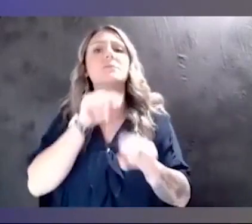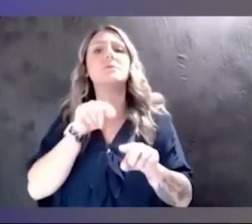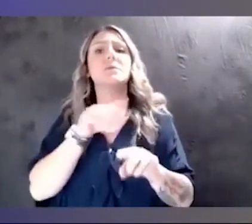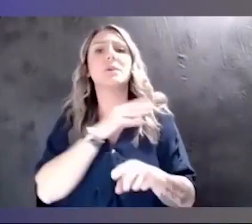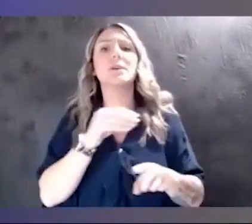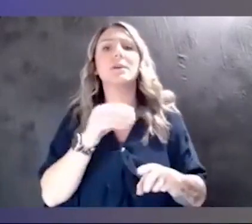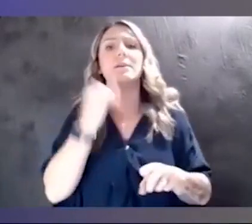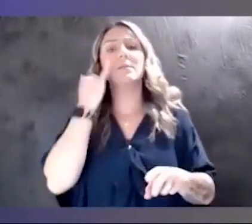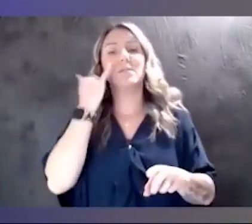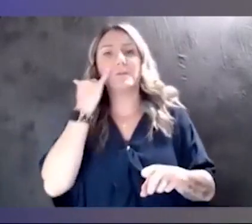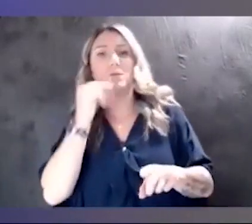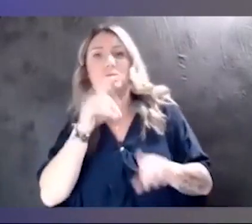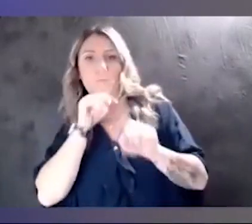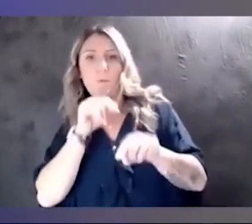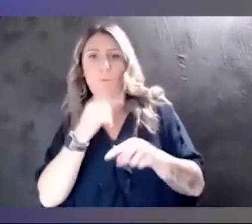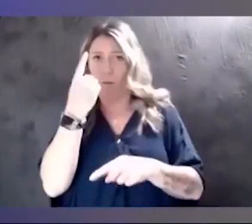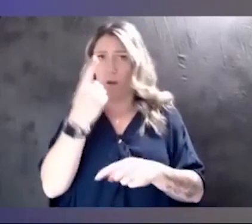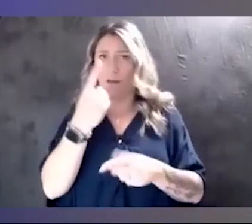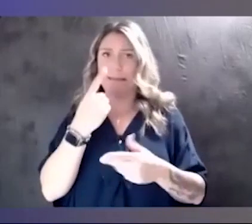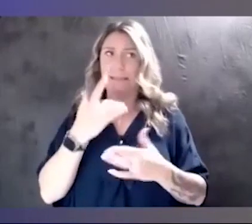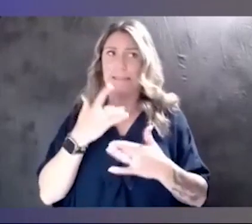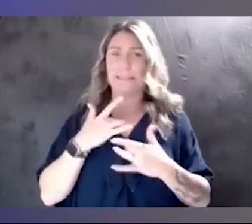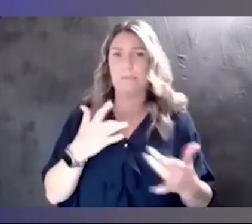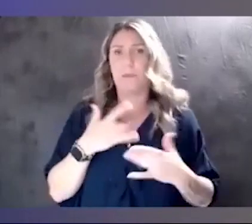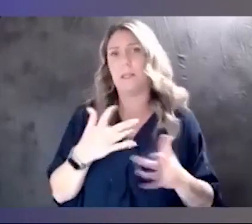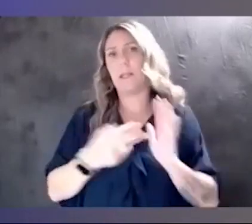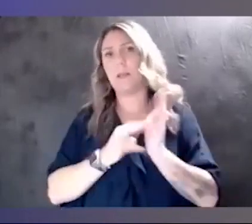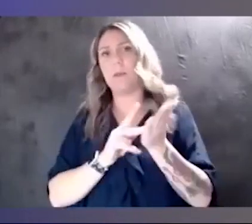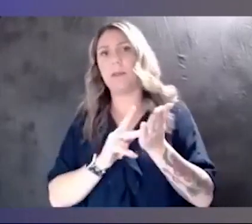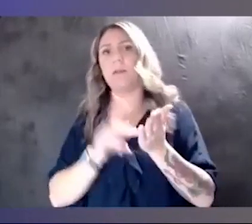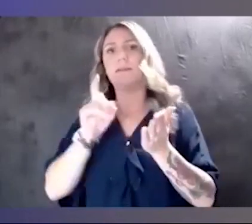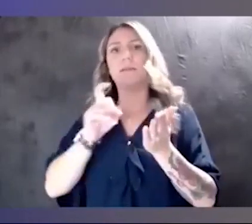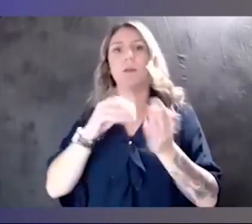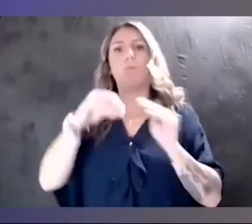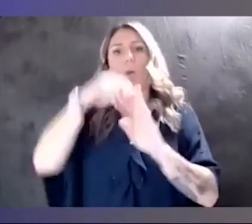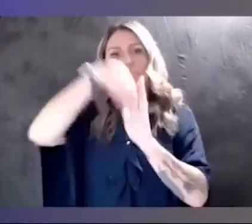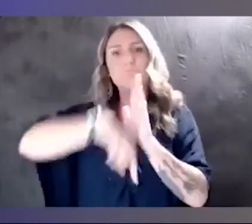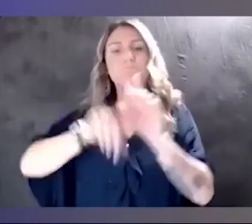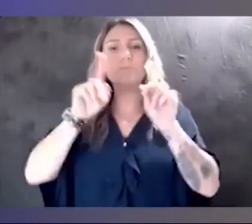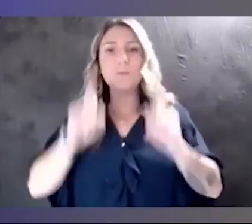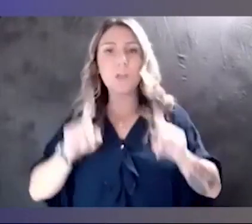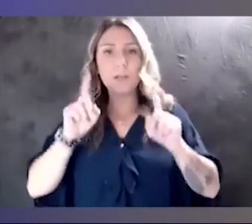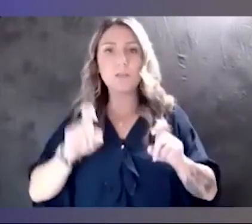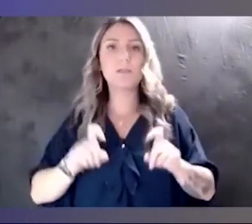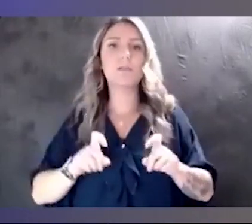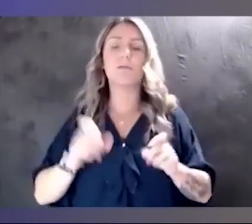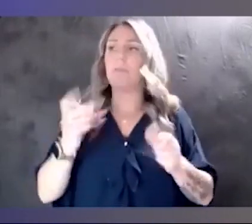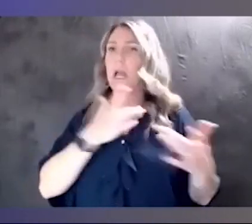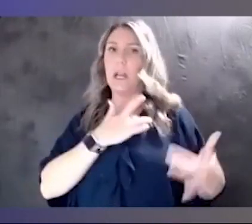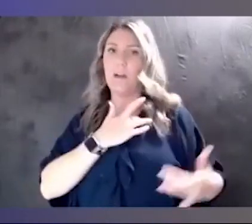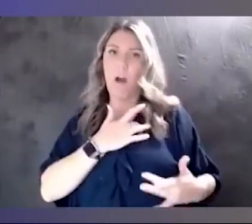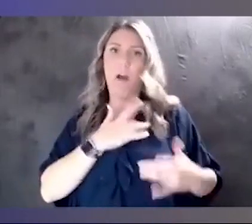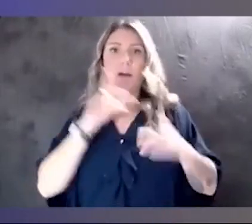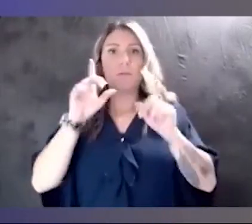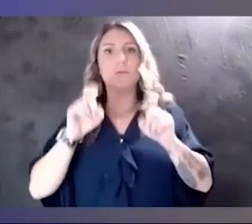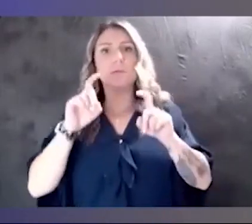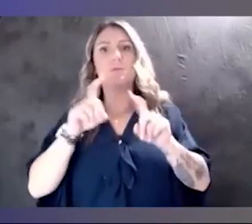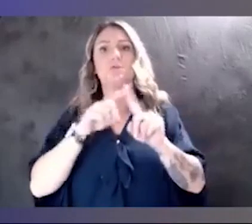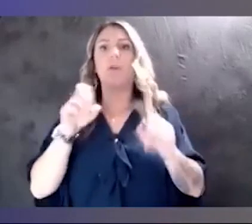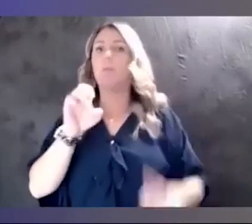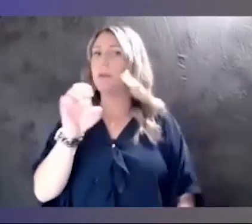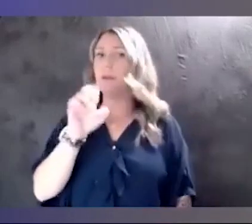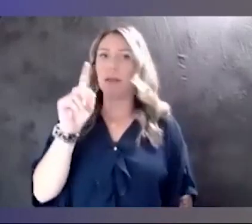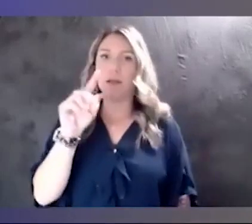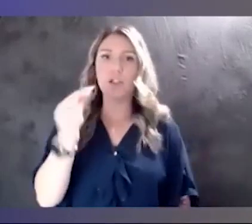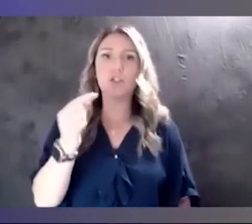of those, that usually means then that we'll have to do further testing. There's a lot of heart tests that can be done, from an EKG to an echo to a